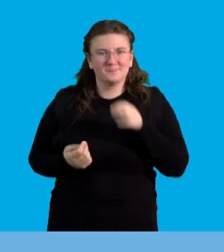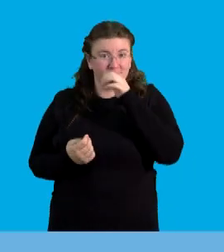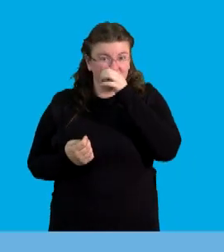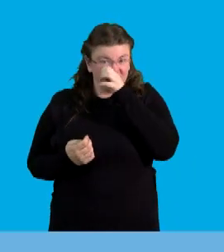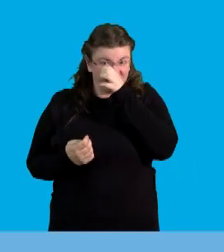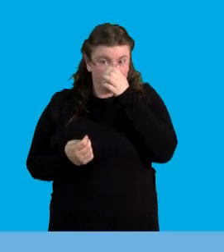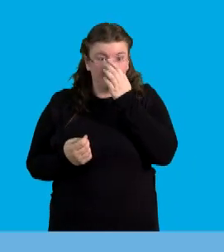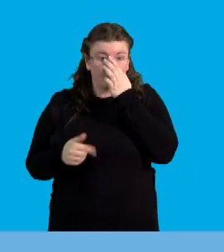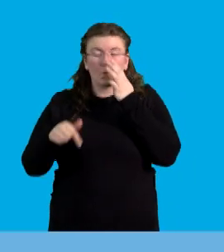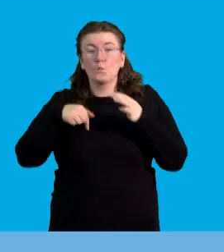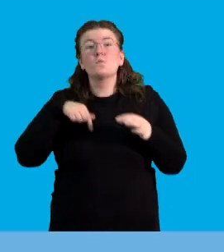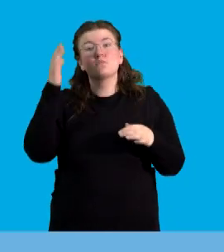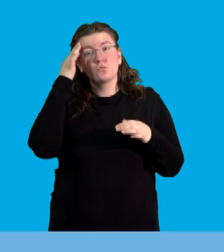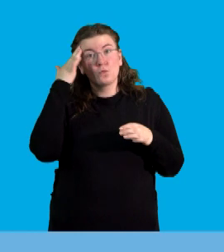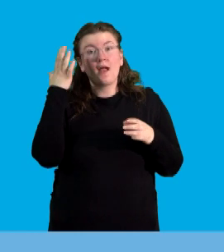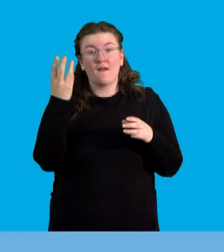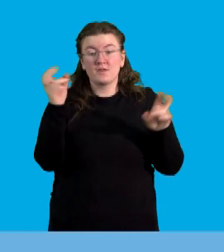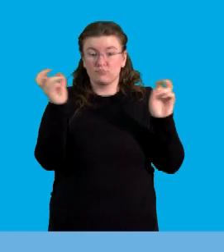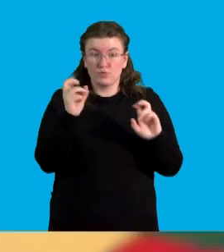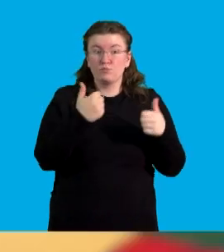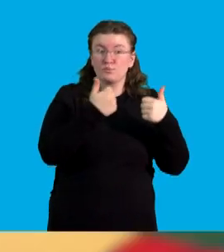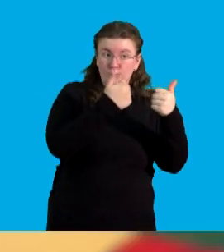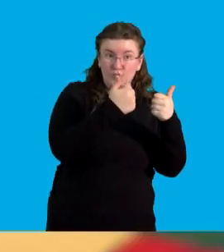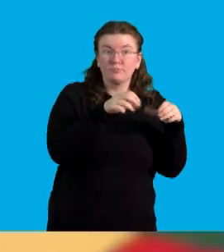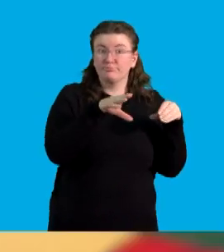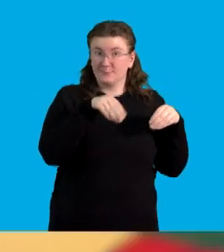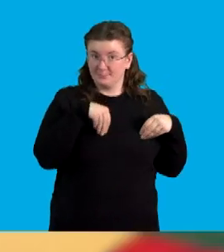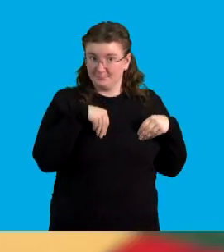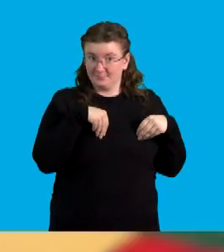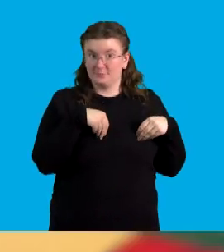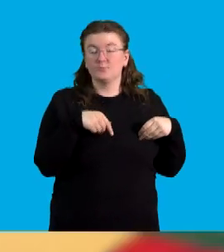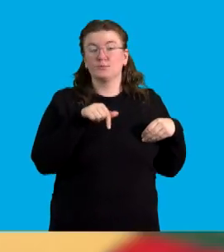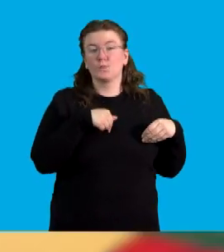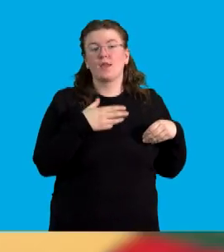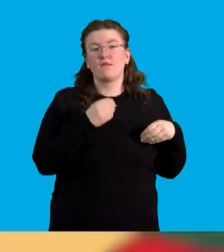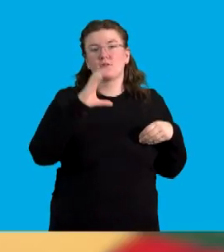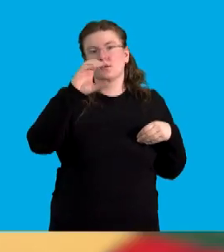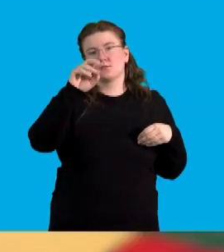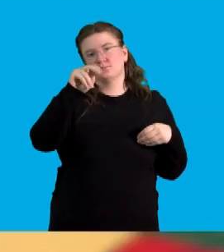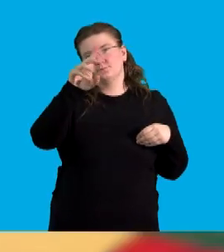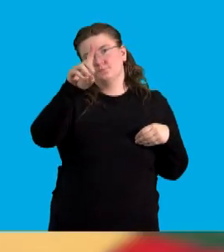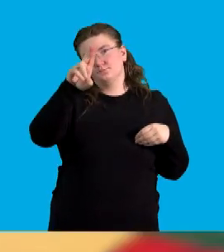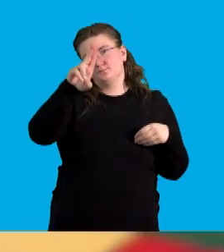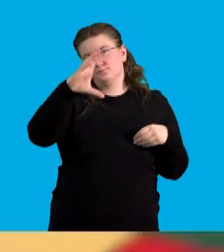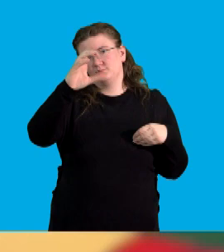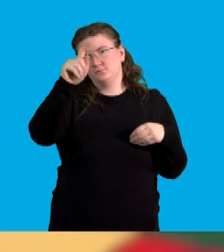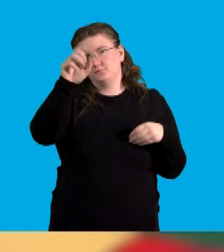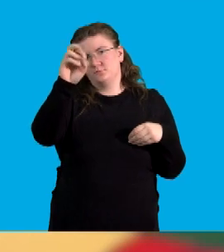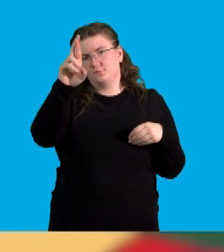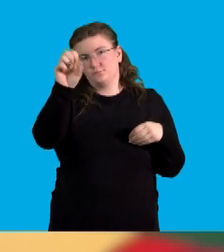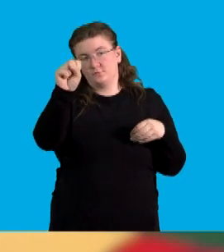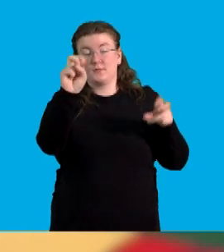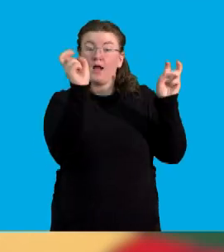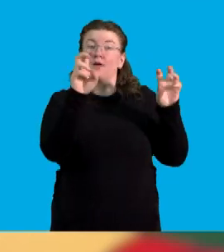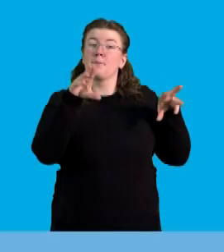know that we have good conductors of electricity, we have conductors, we have insulators, and then we have semiconductors of